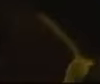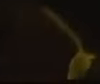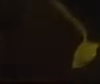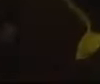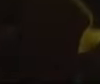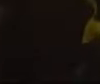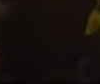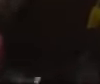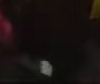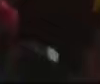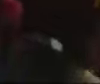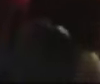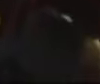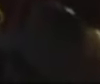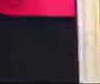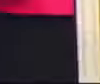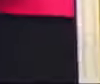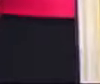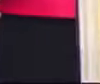Someone pray.